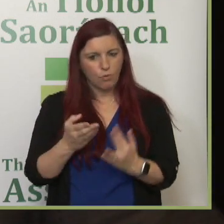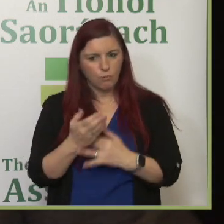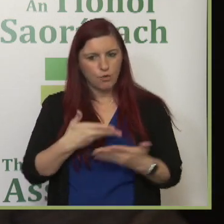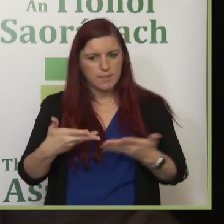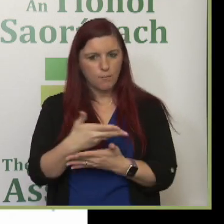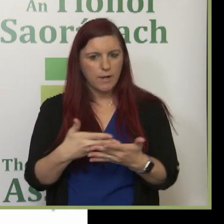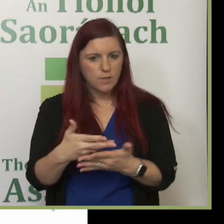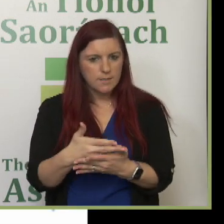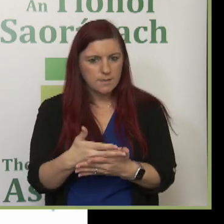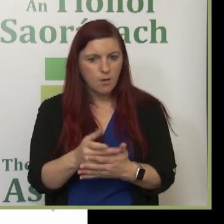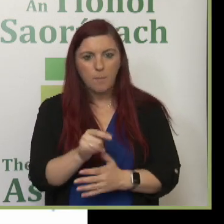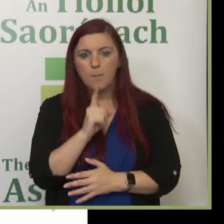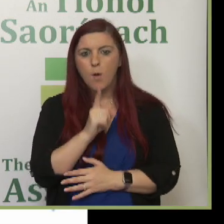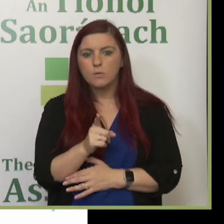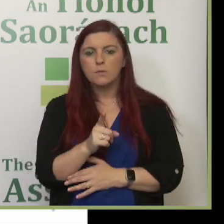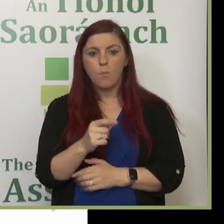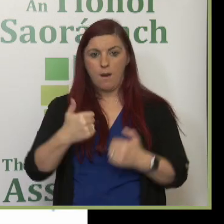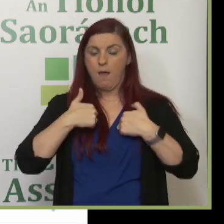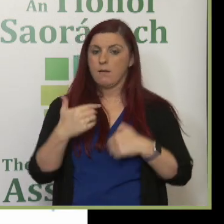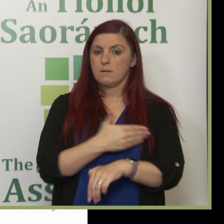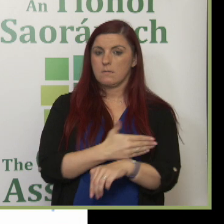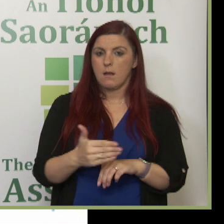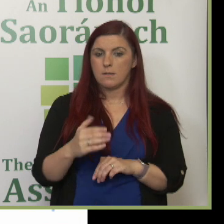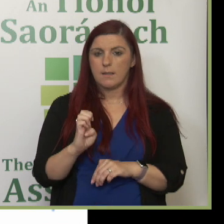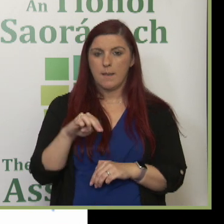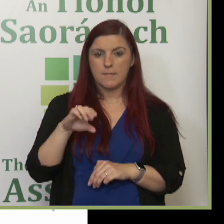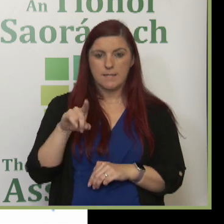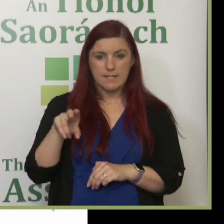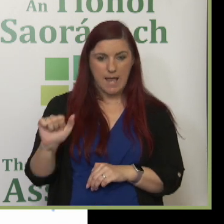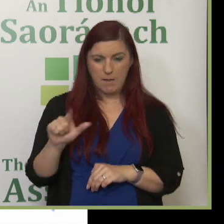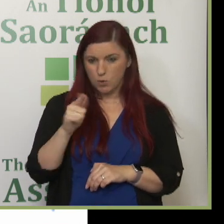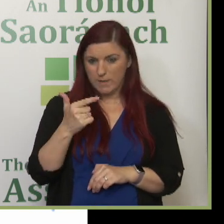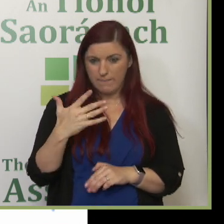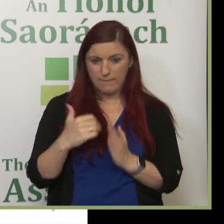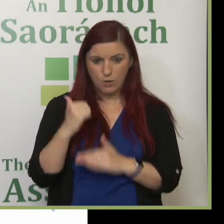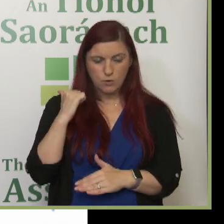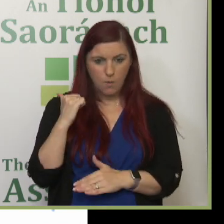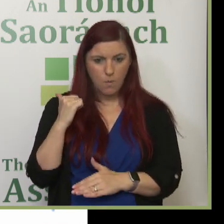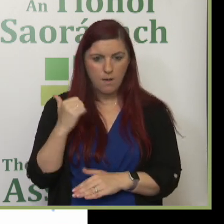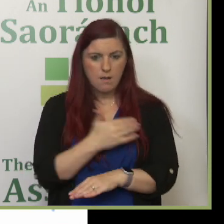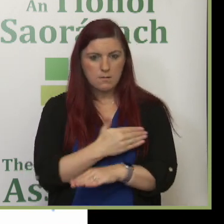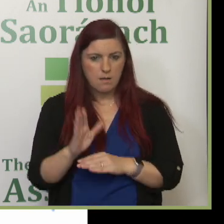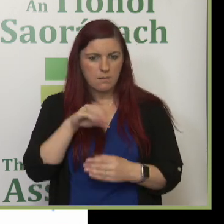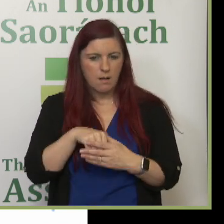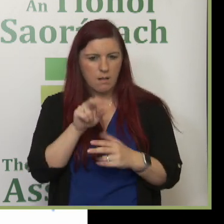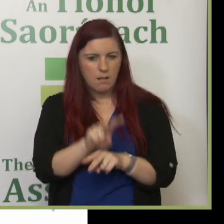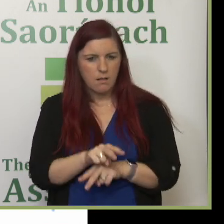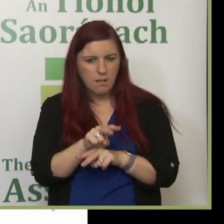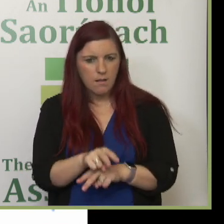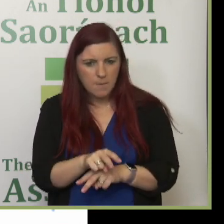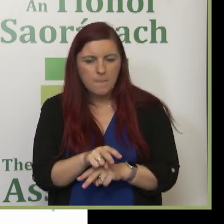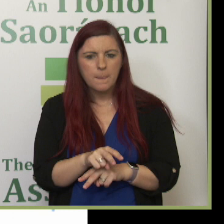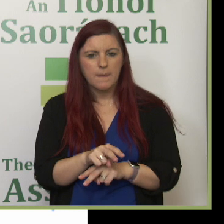But it was all a lot simpler when I started, certainly 25 years or so ago in the monitoring centre working with the